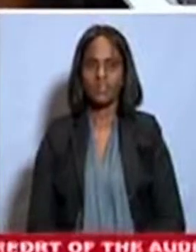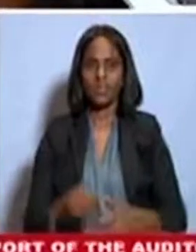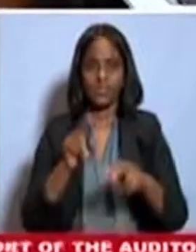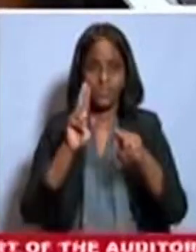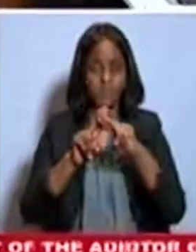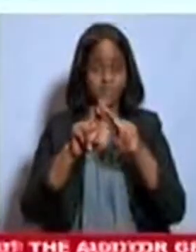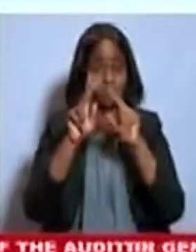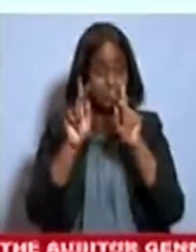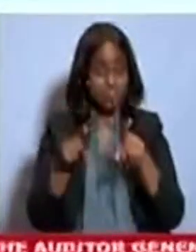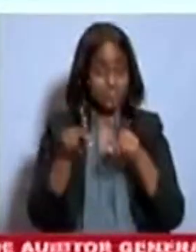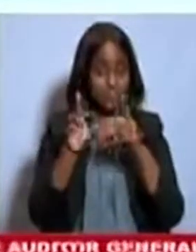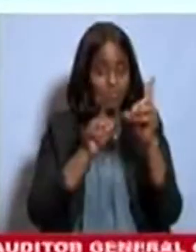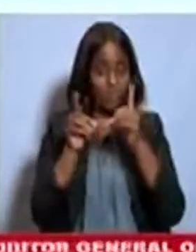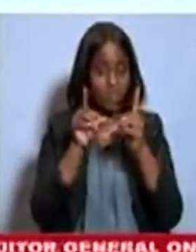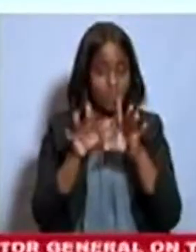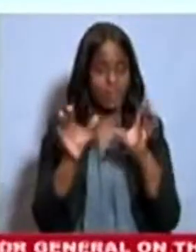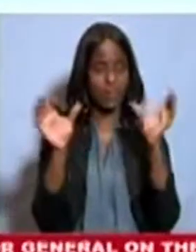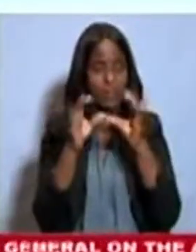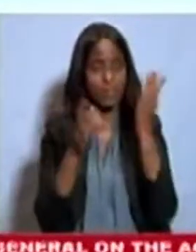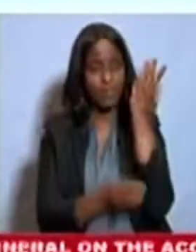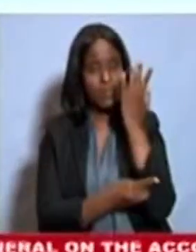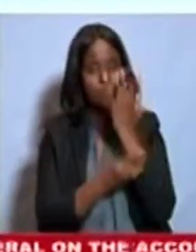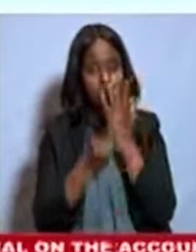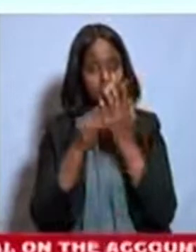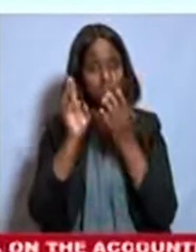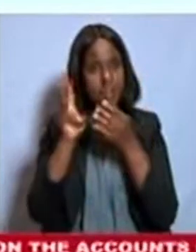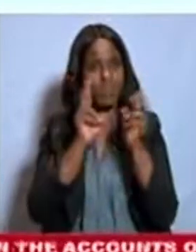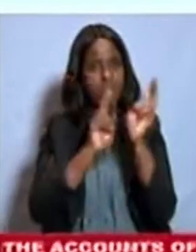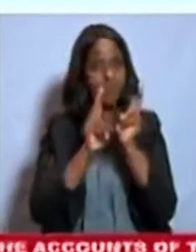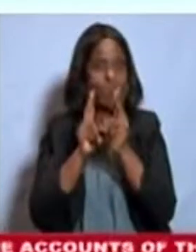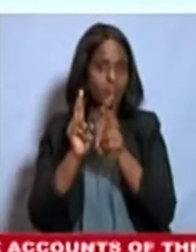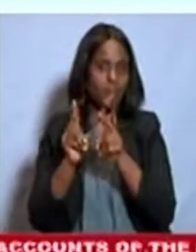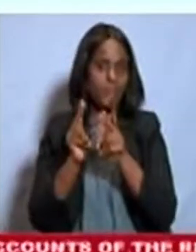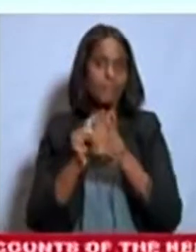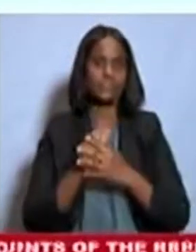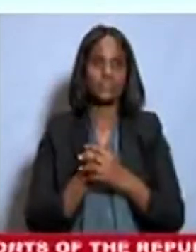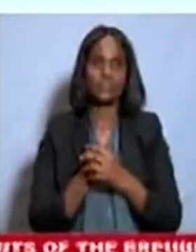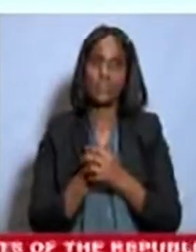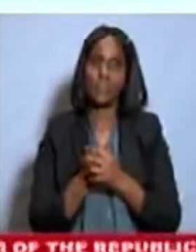Chair, the Director Community Development will respond to that.